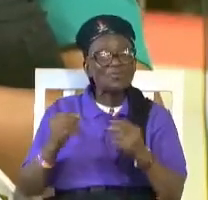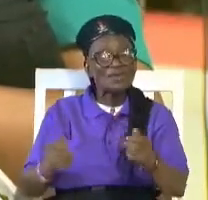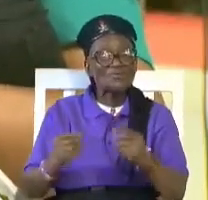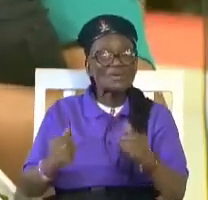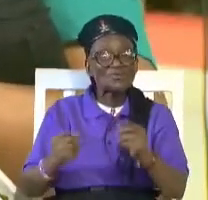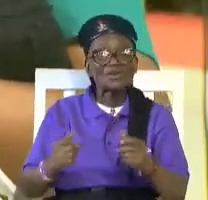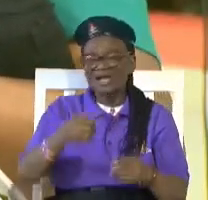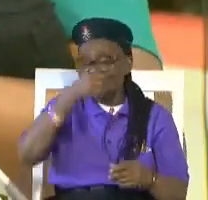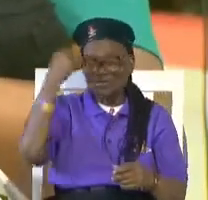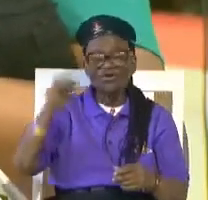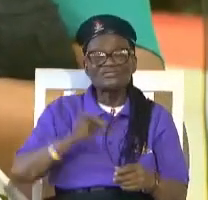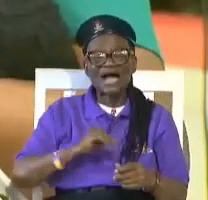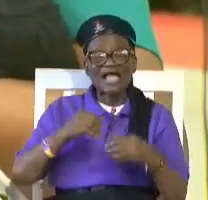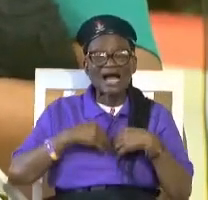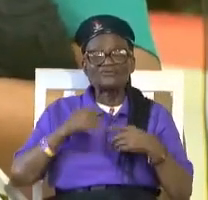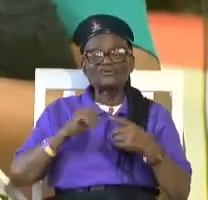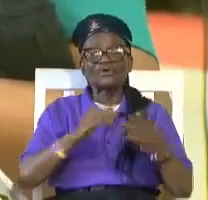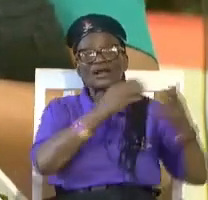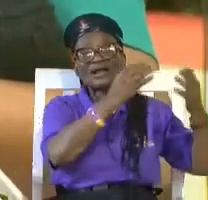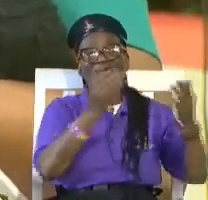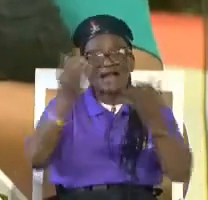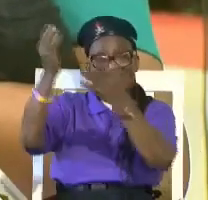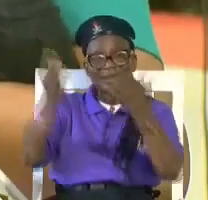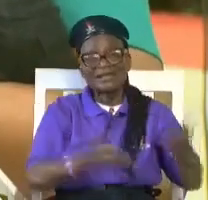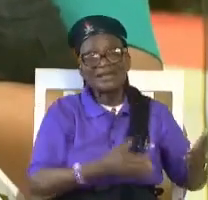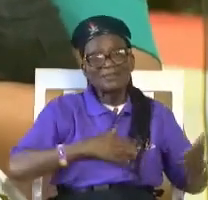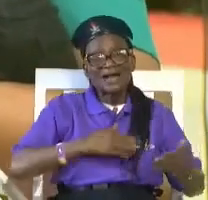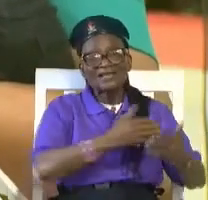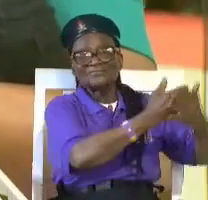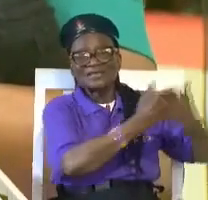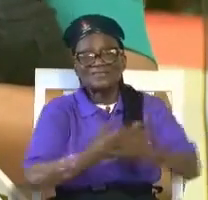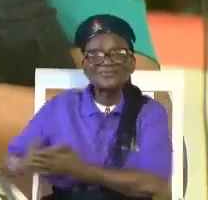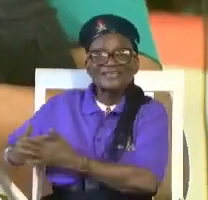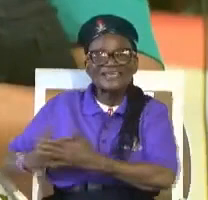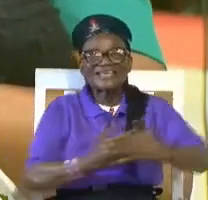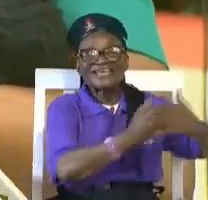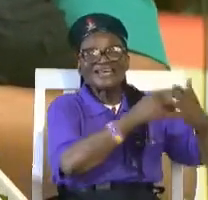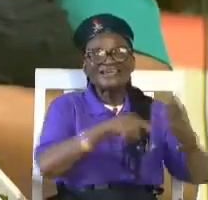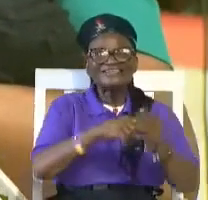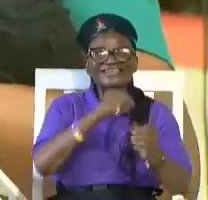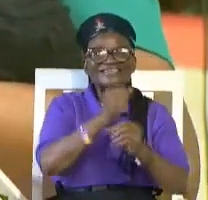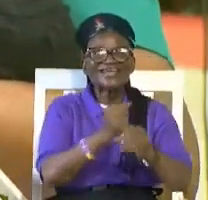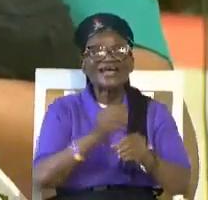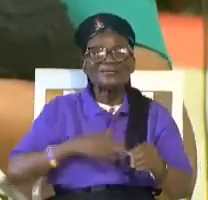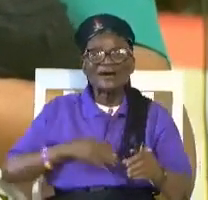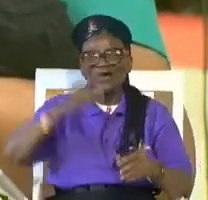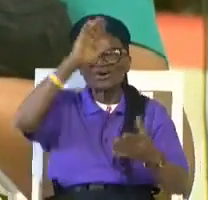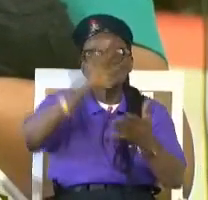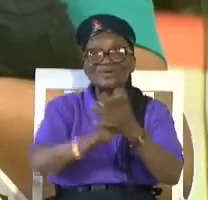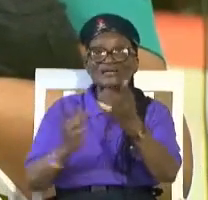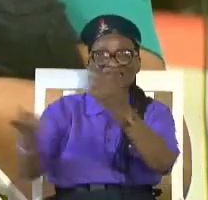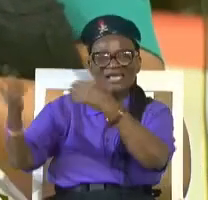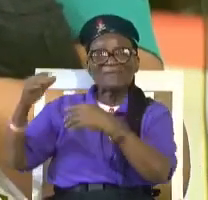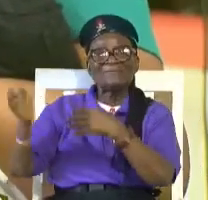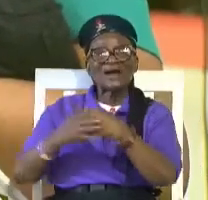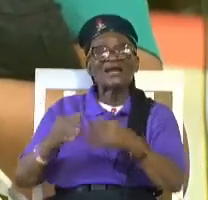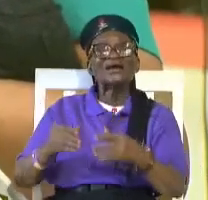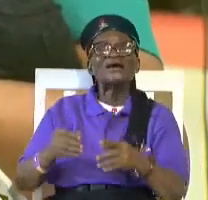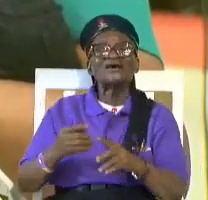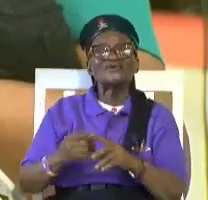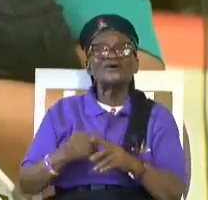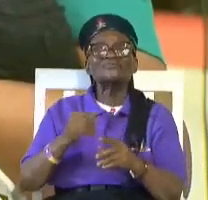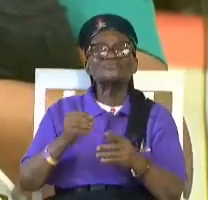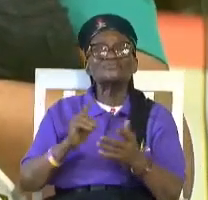me in prayer. So this year I must carry my baby. My husband came back in December 1st. From that December